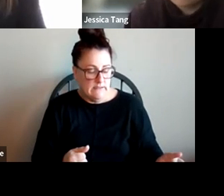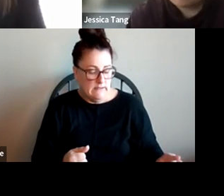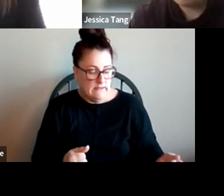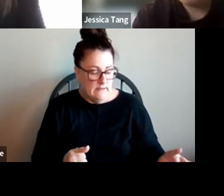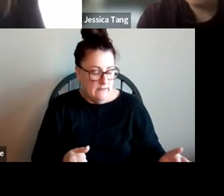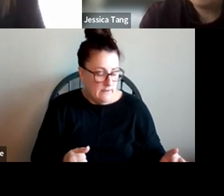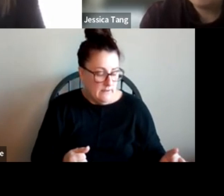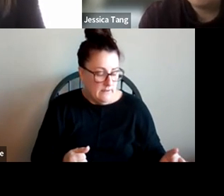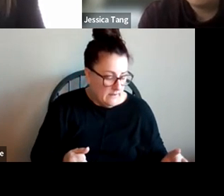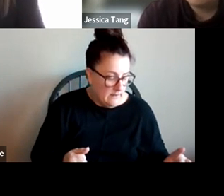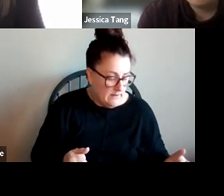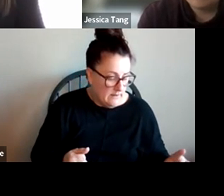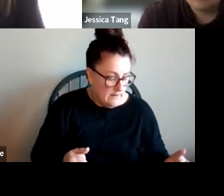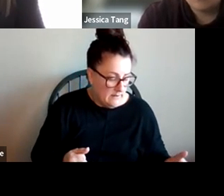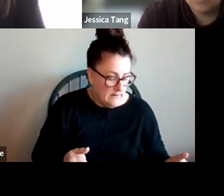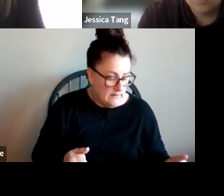on your screen.